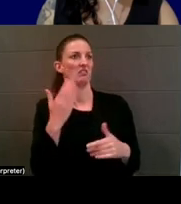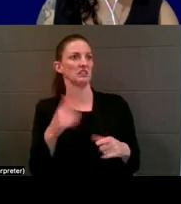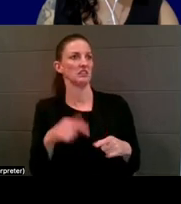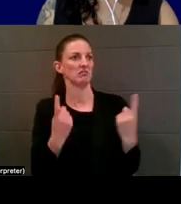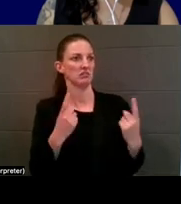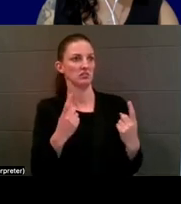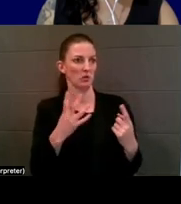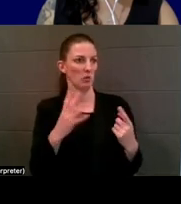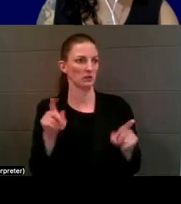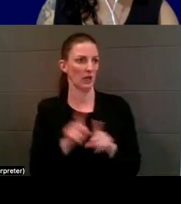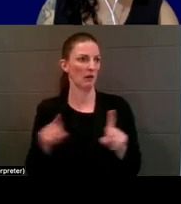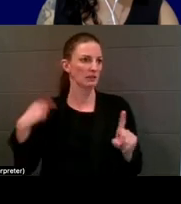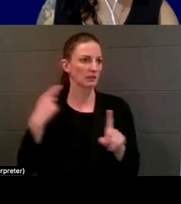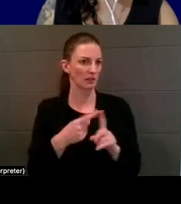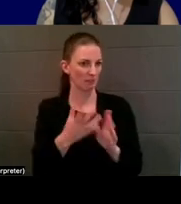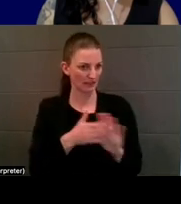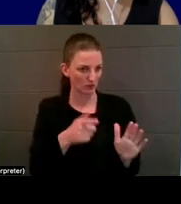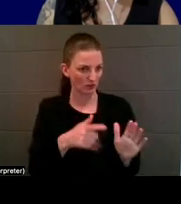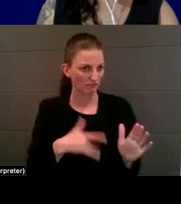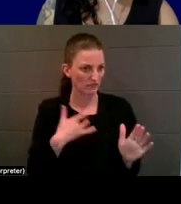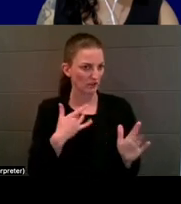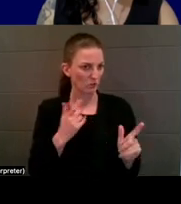happen? Does that make it?